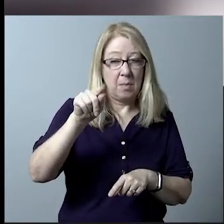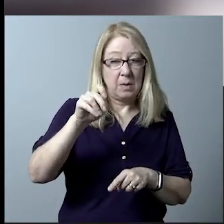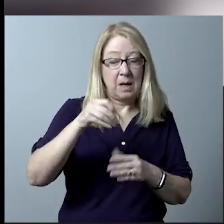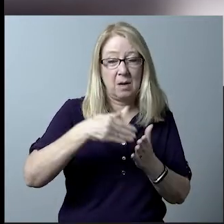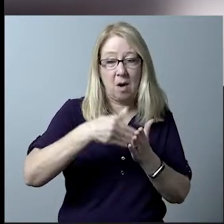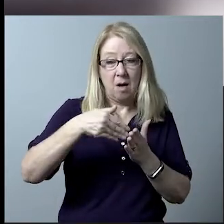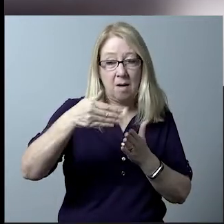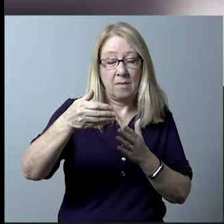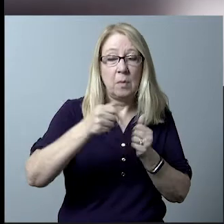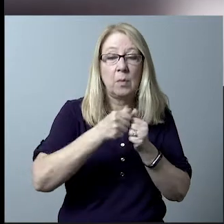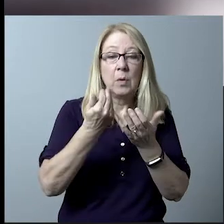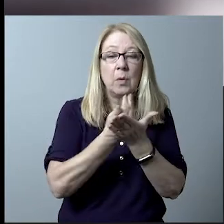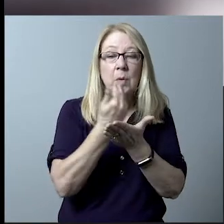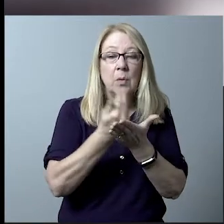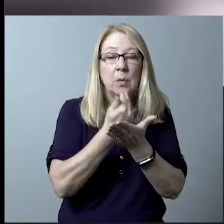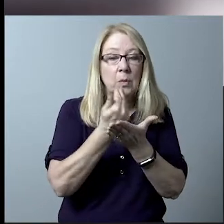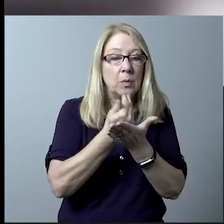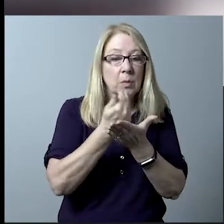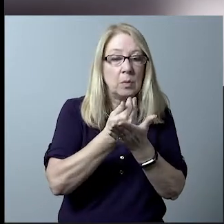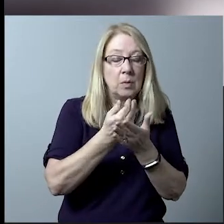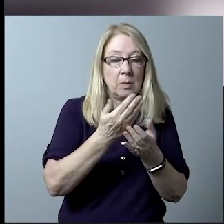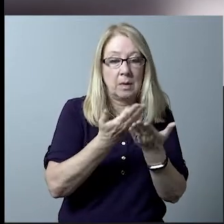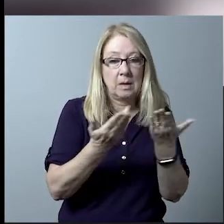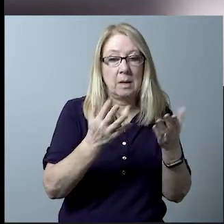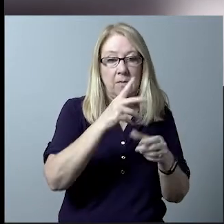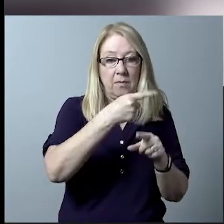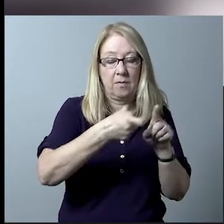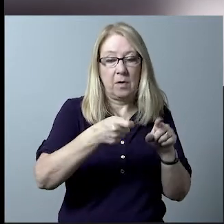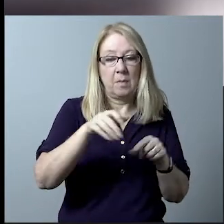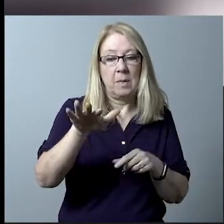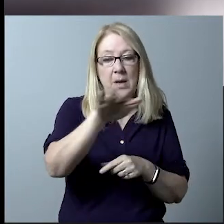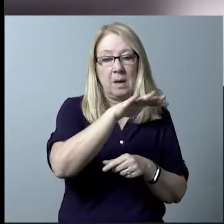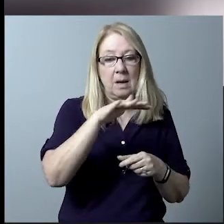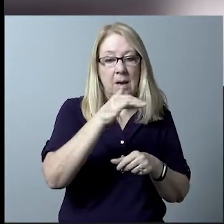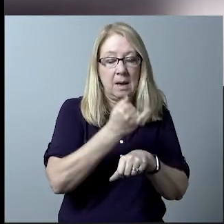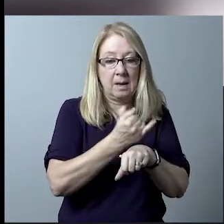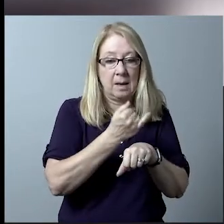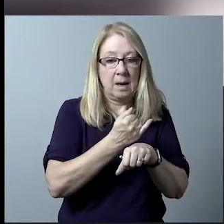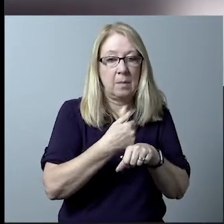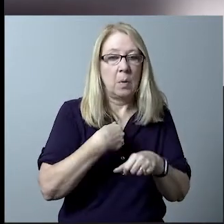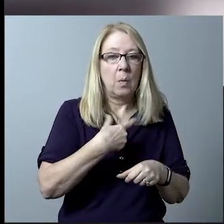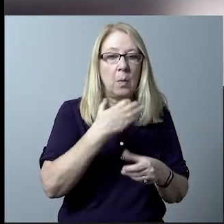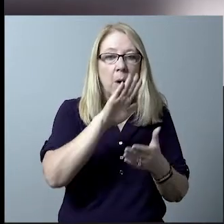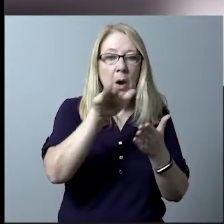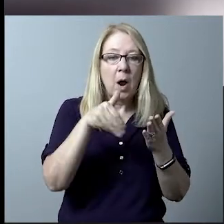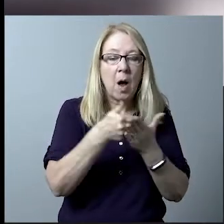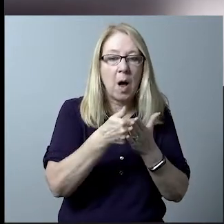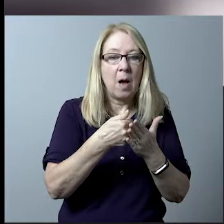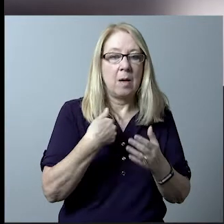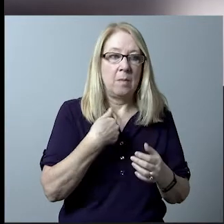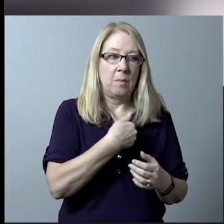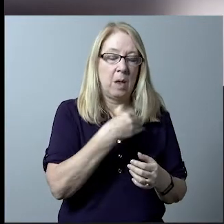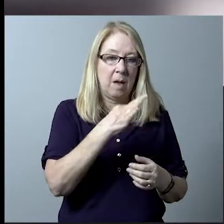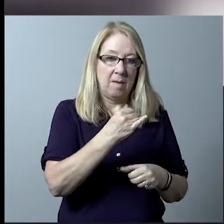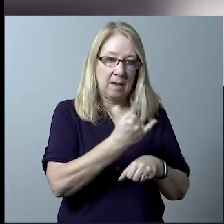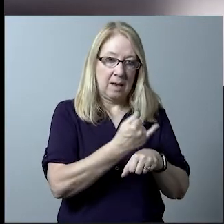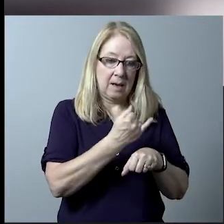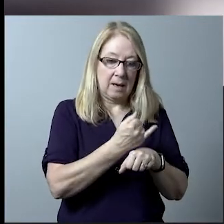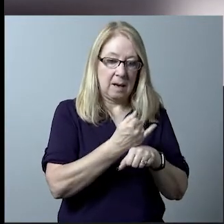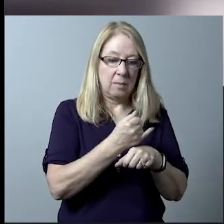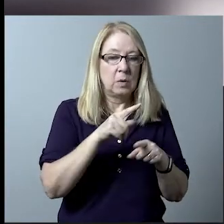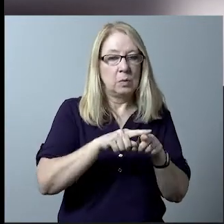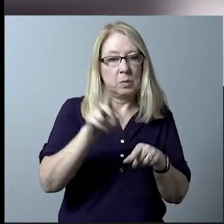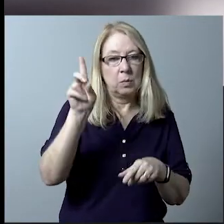app is updated frequently with new integrations from all over campus. And again, we would like every member of the